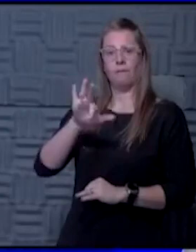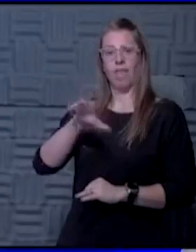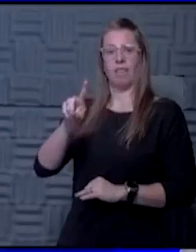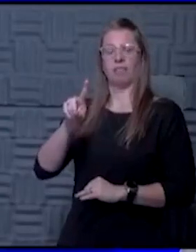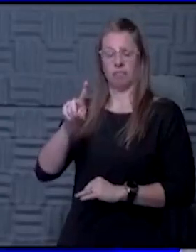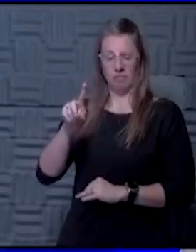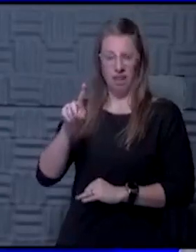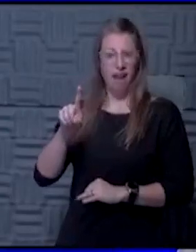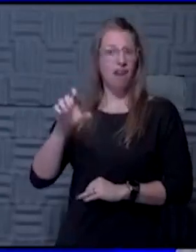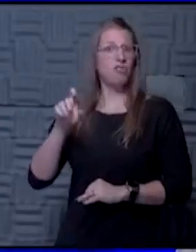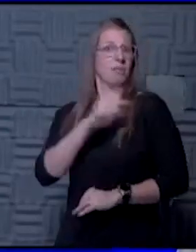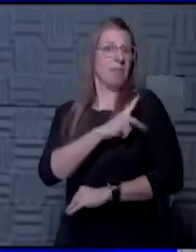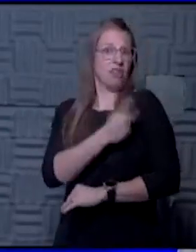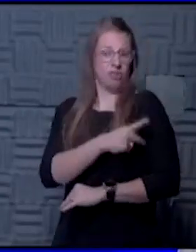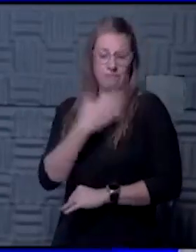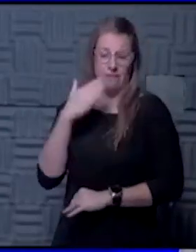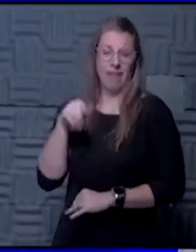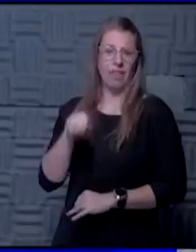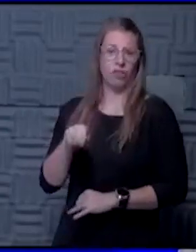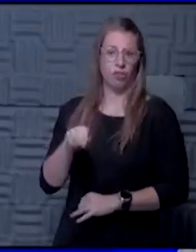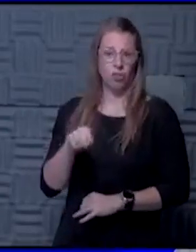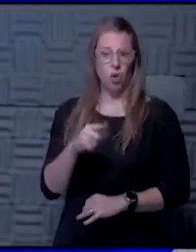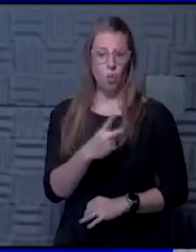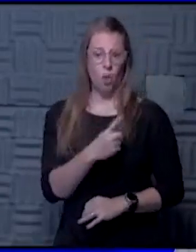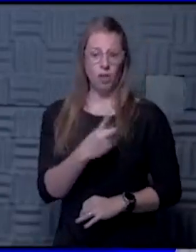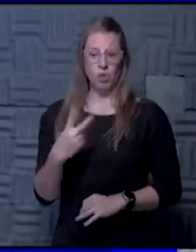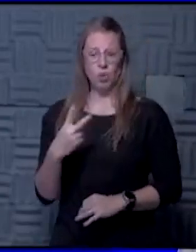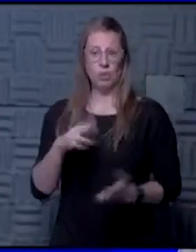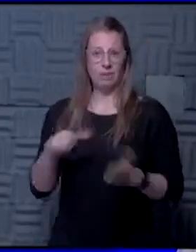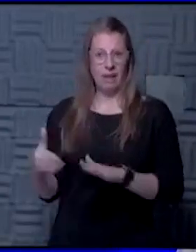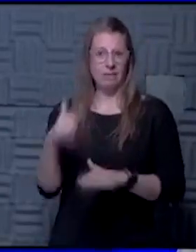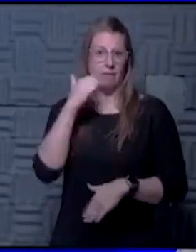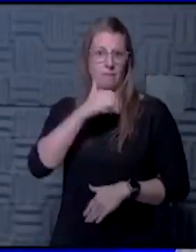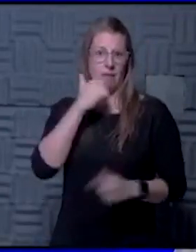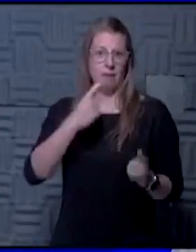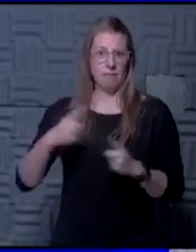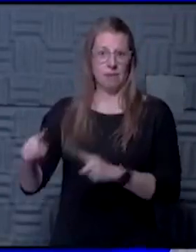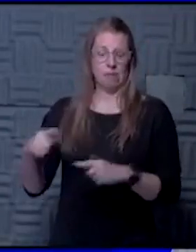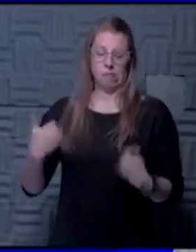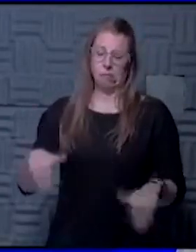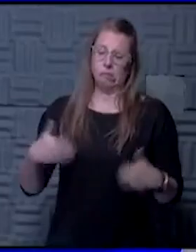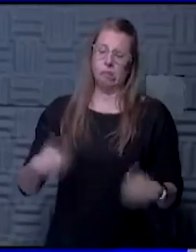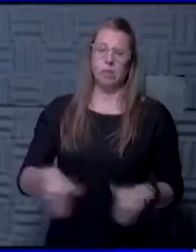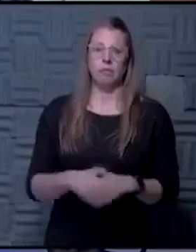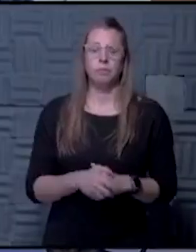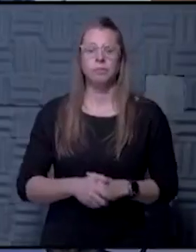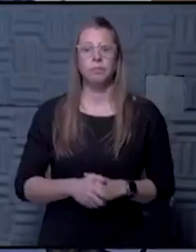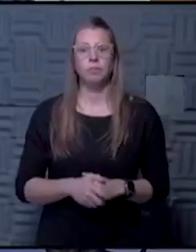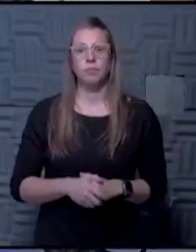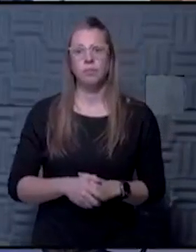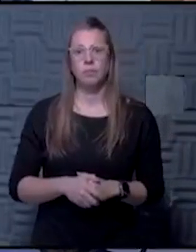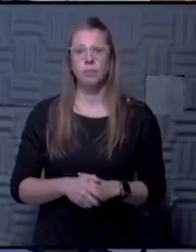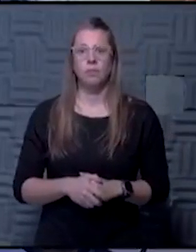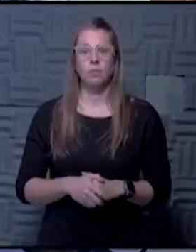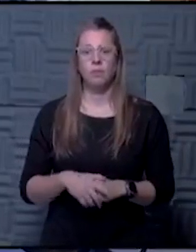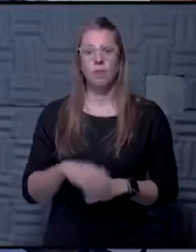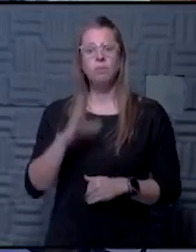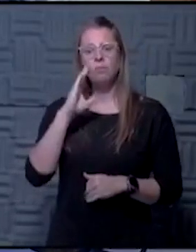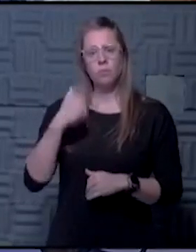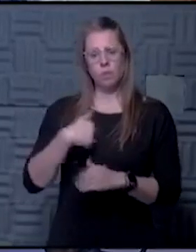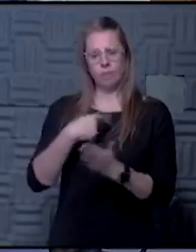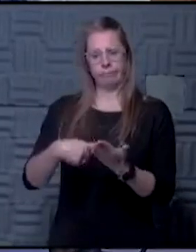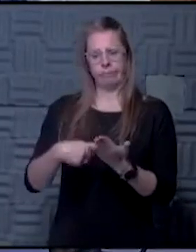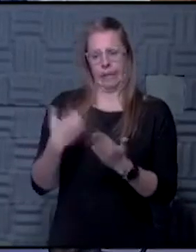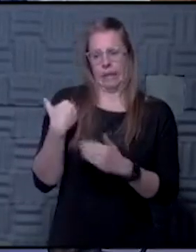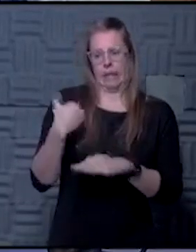there, 100 patients and 1 to 2 deaths a day, so it's difficult down there as well. And I think we spoke about this